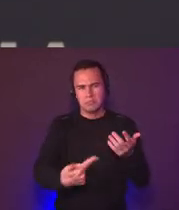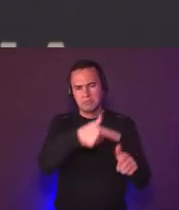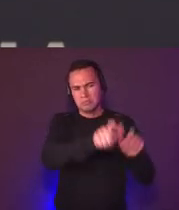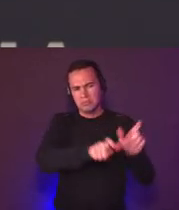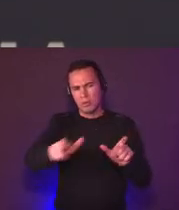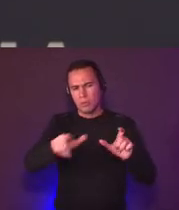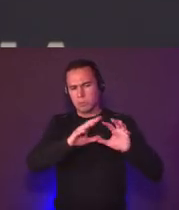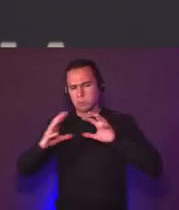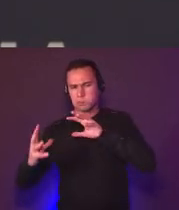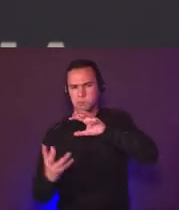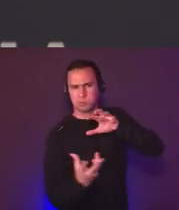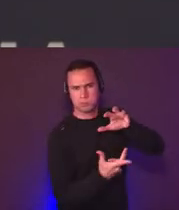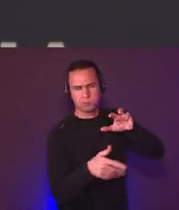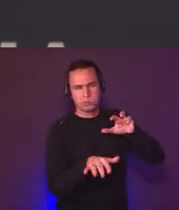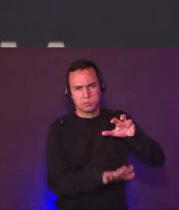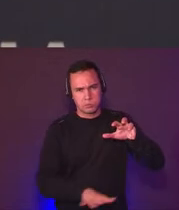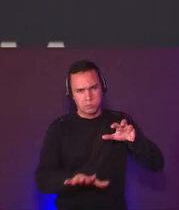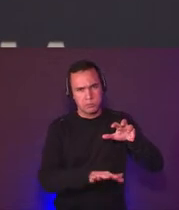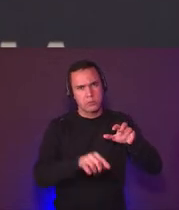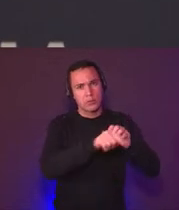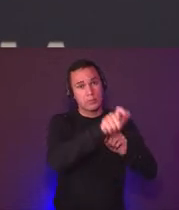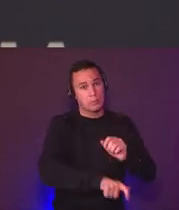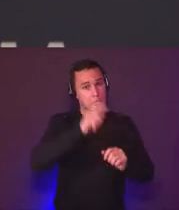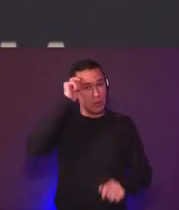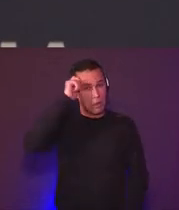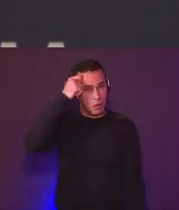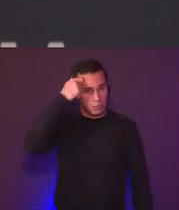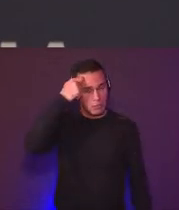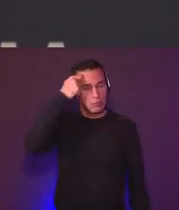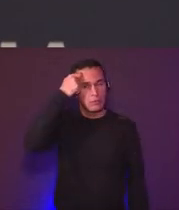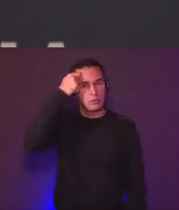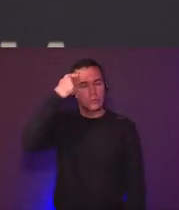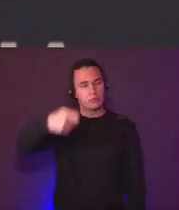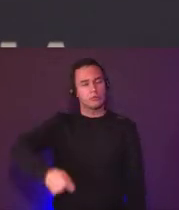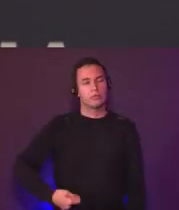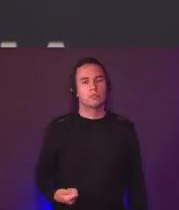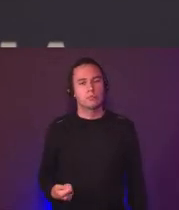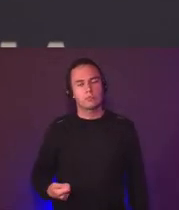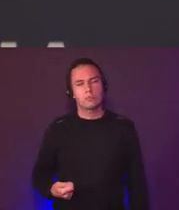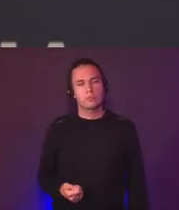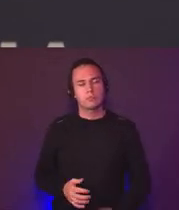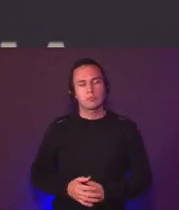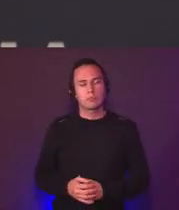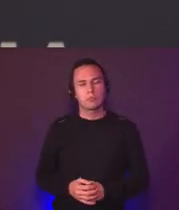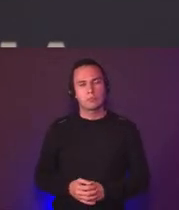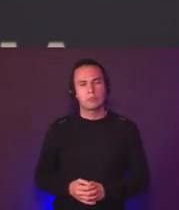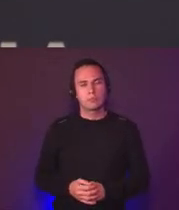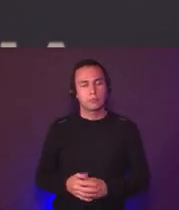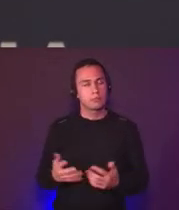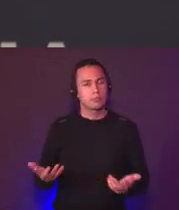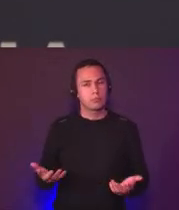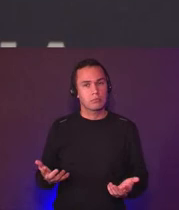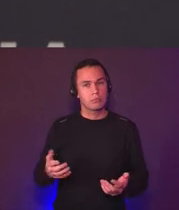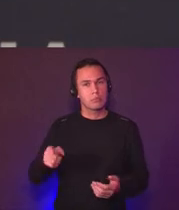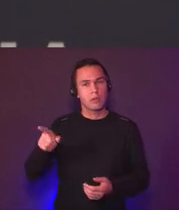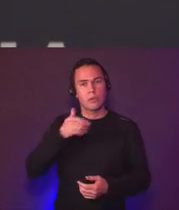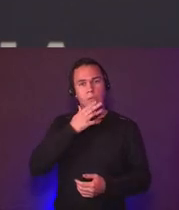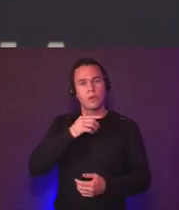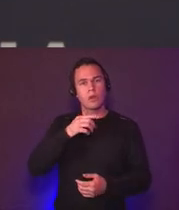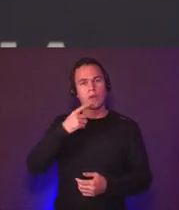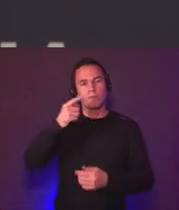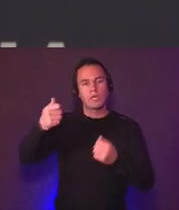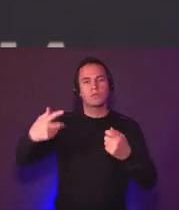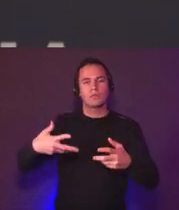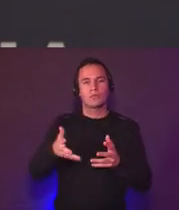world who are the members of the ICIJ, and I told Chuck how humbled I was to be in